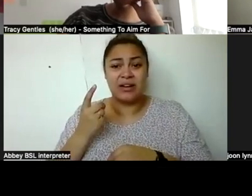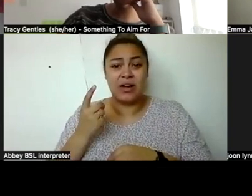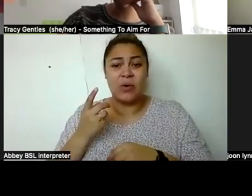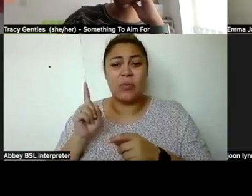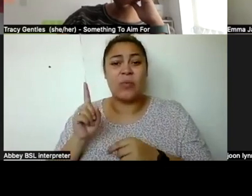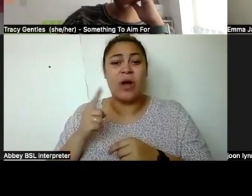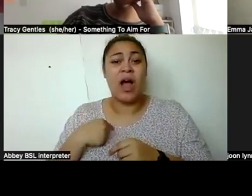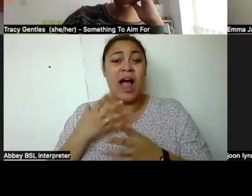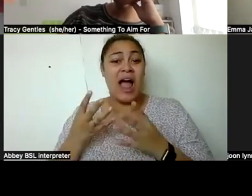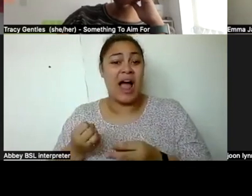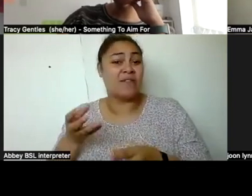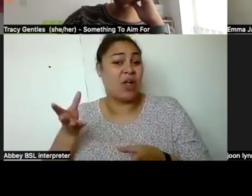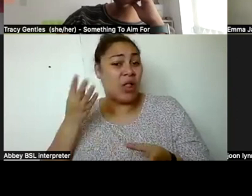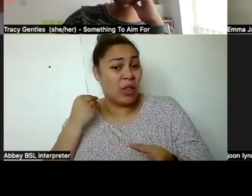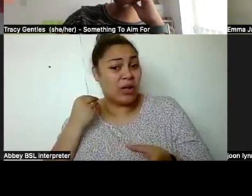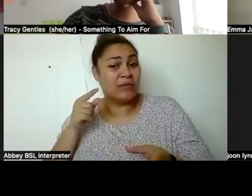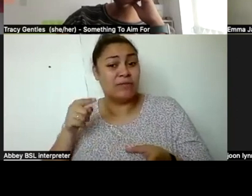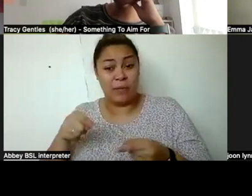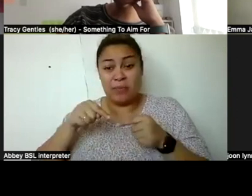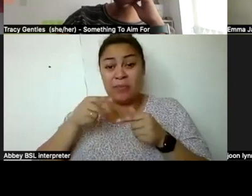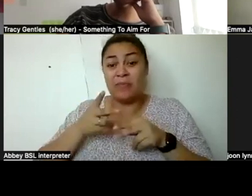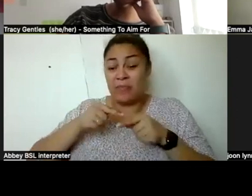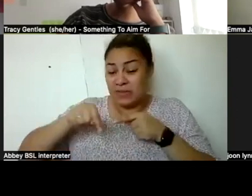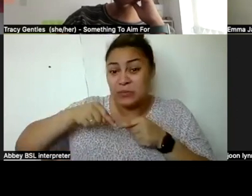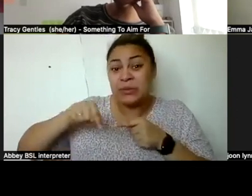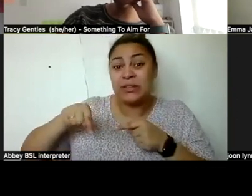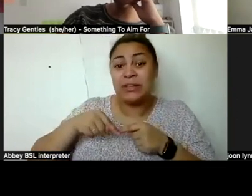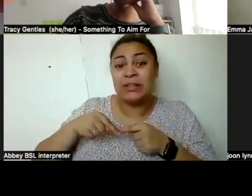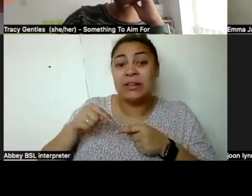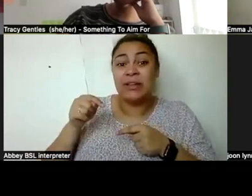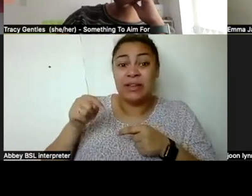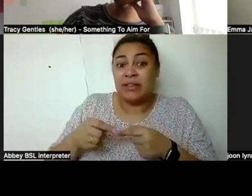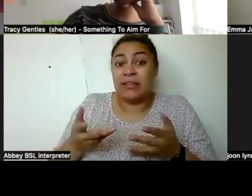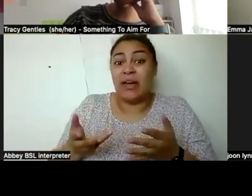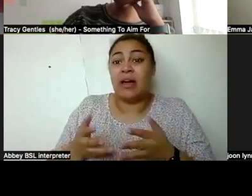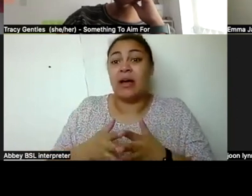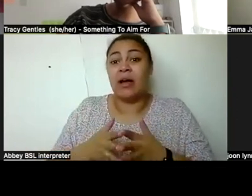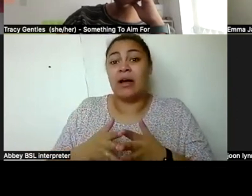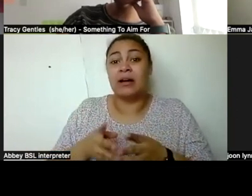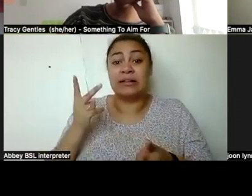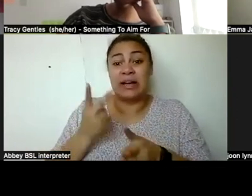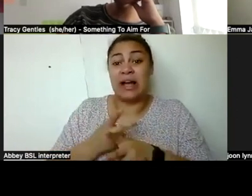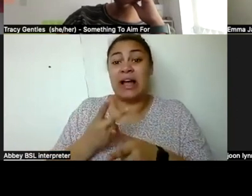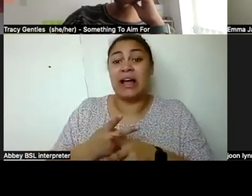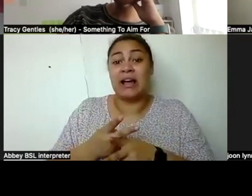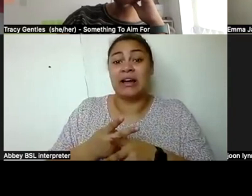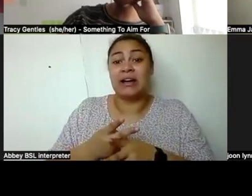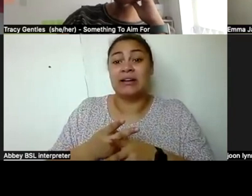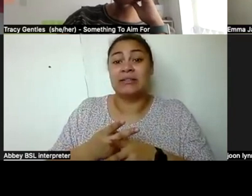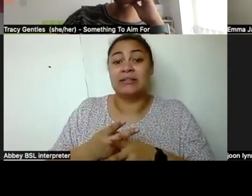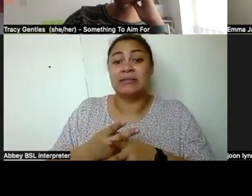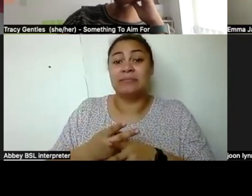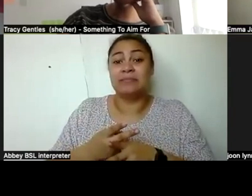what I have learned from this week is that, to again state the obvious, there is